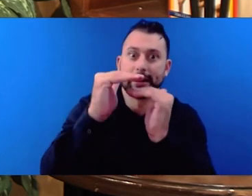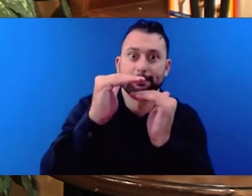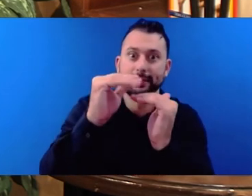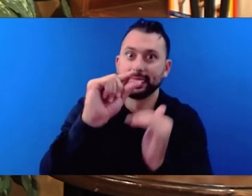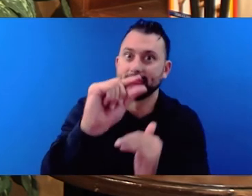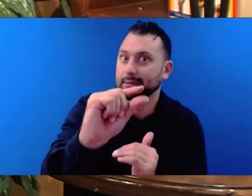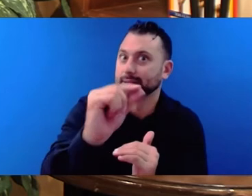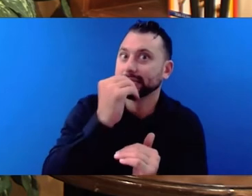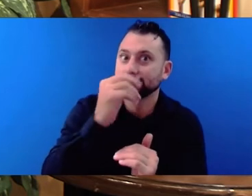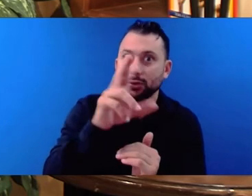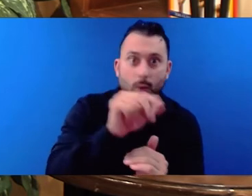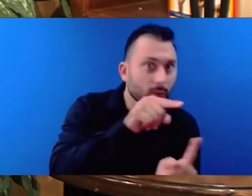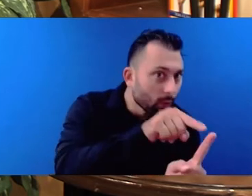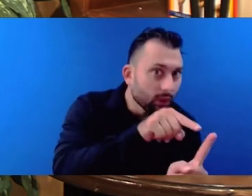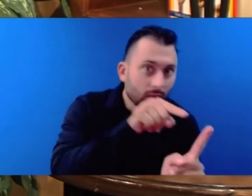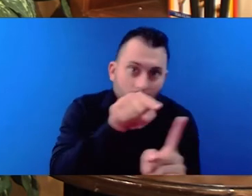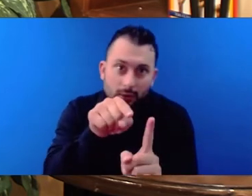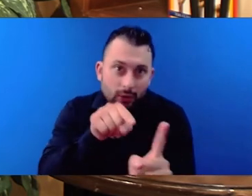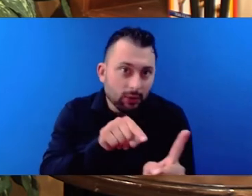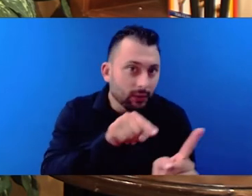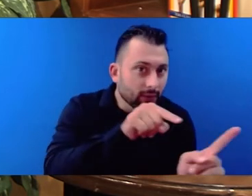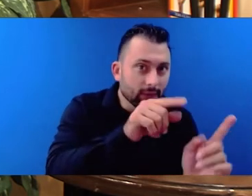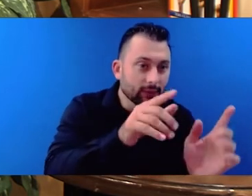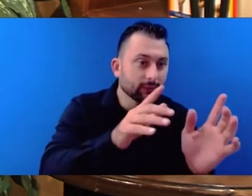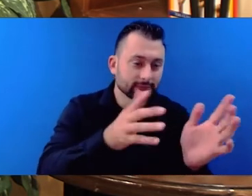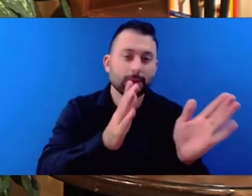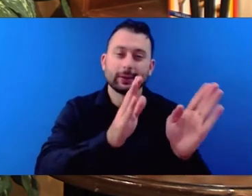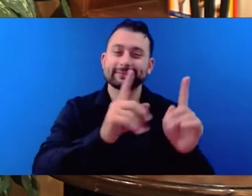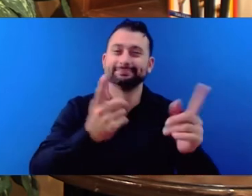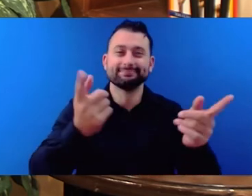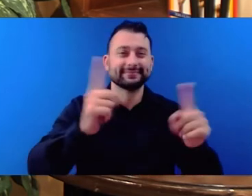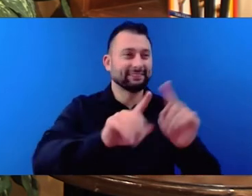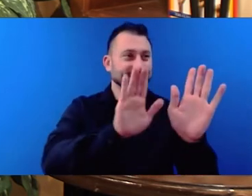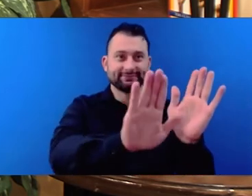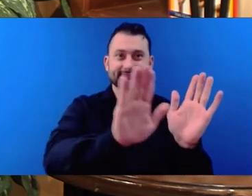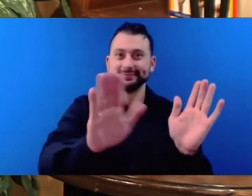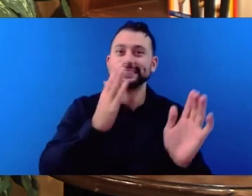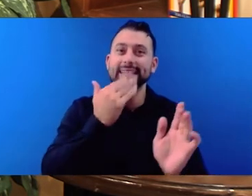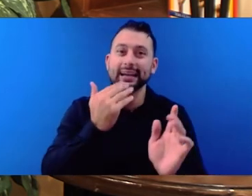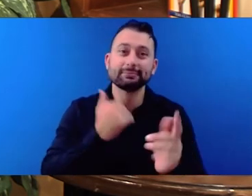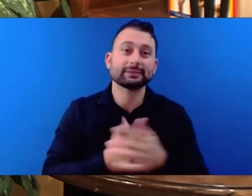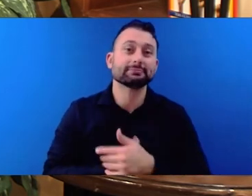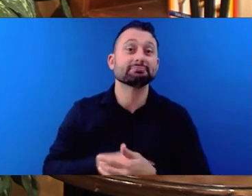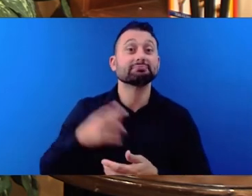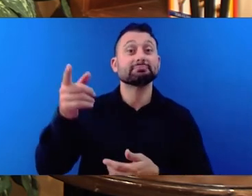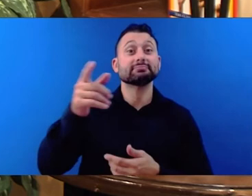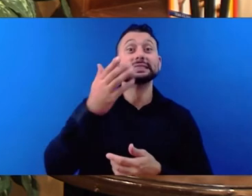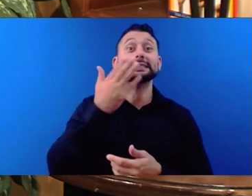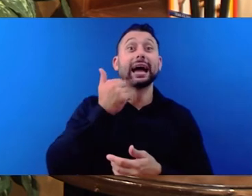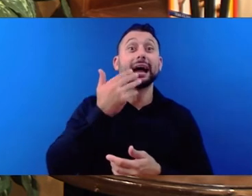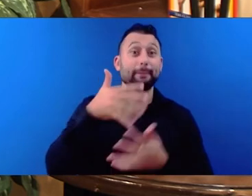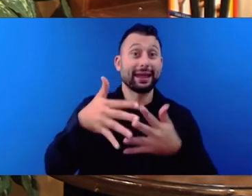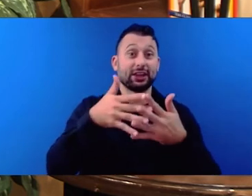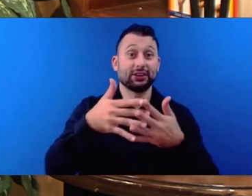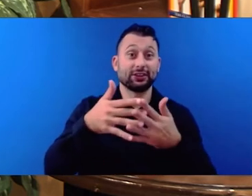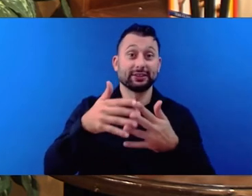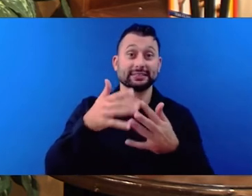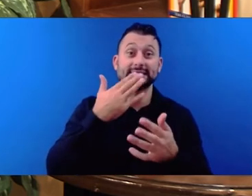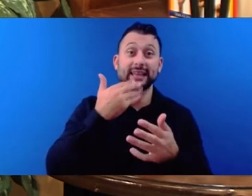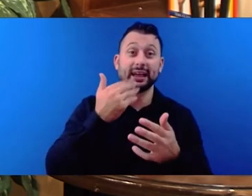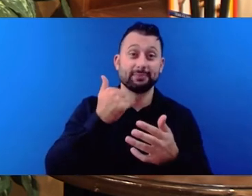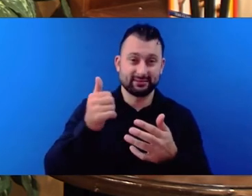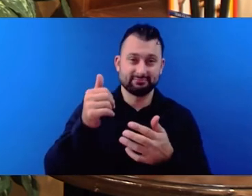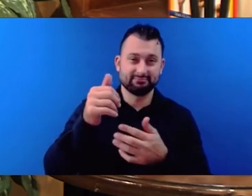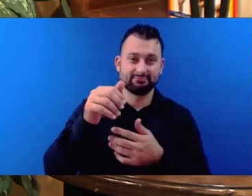Diabetes Association website, diabetes.org, has a blog, has recipes and things like that, that you could go